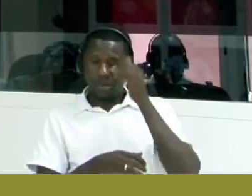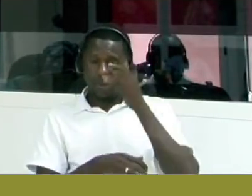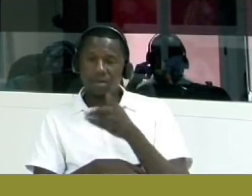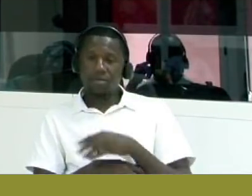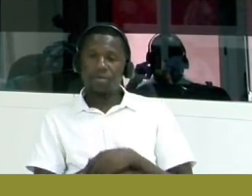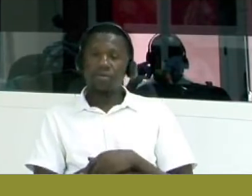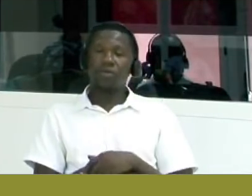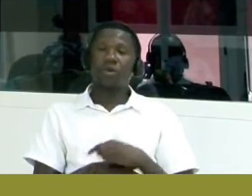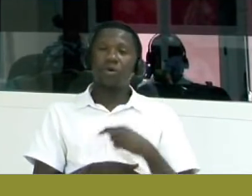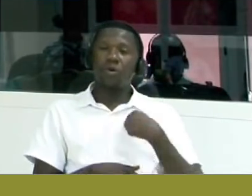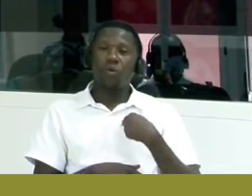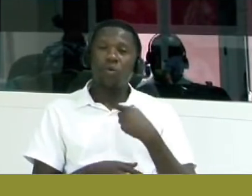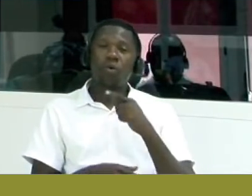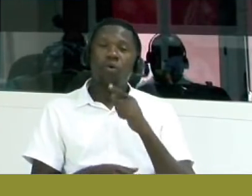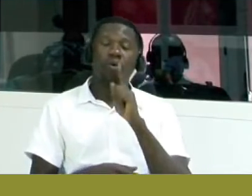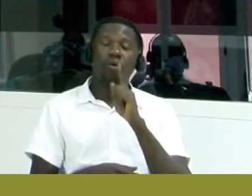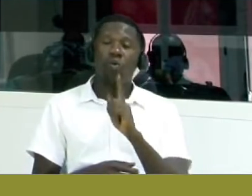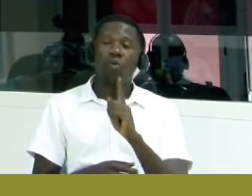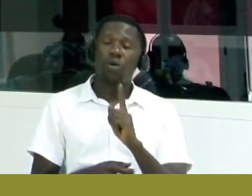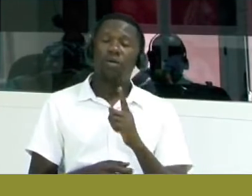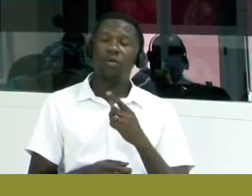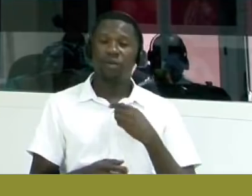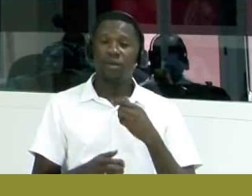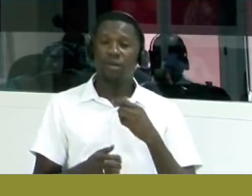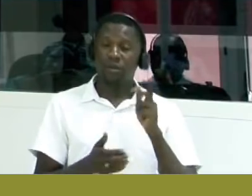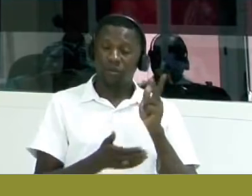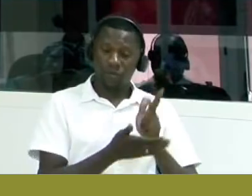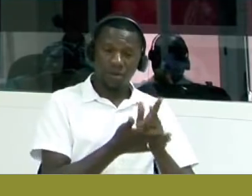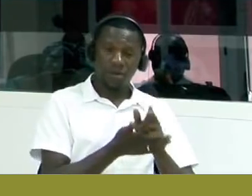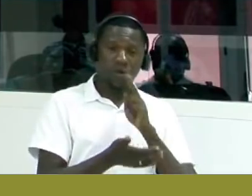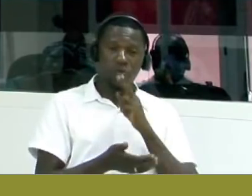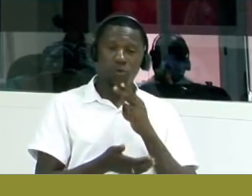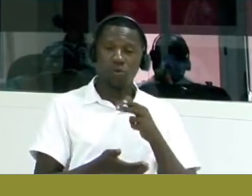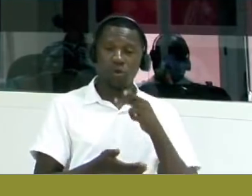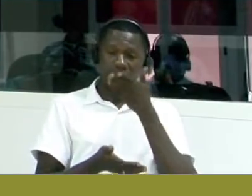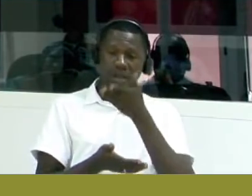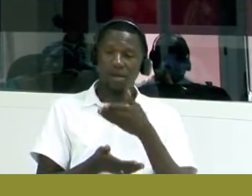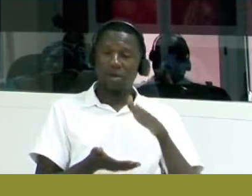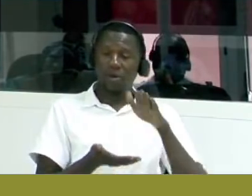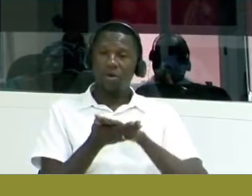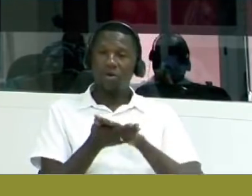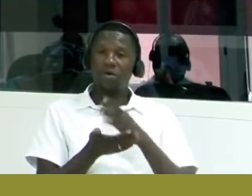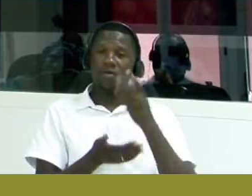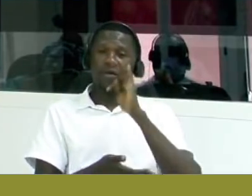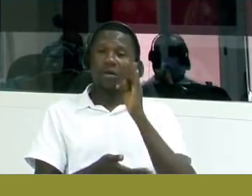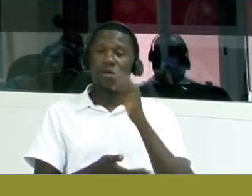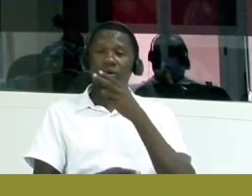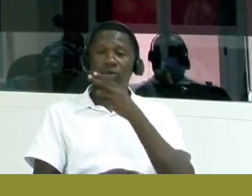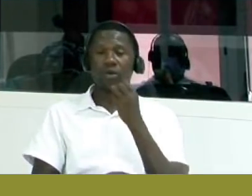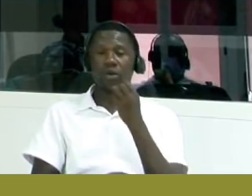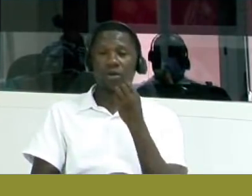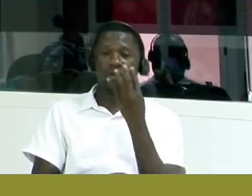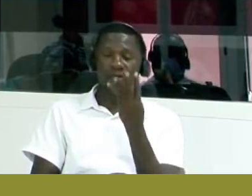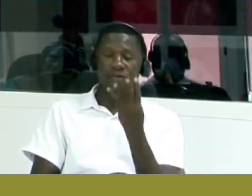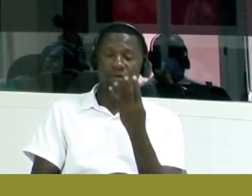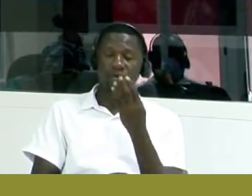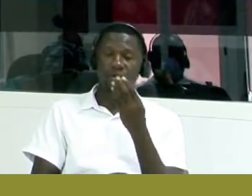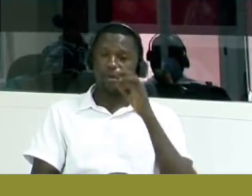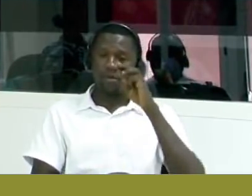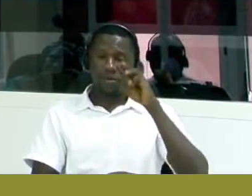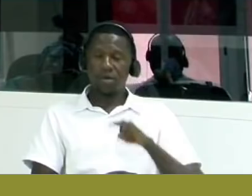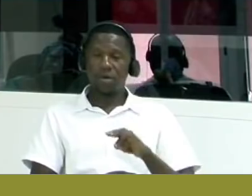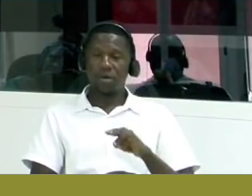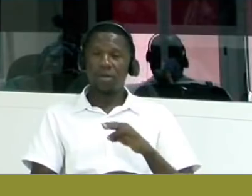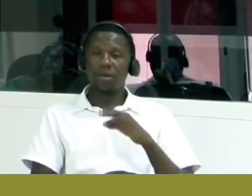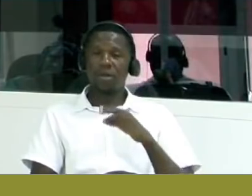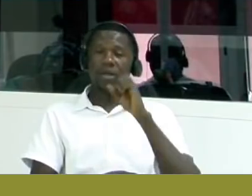One of the witnesses who was present said, on Friday, 24th March, in the morning, the SOS Interior,